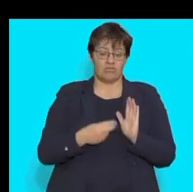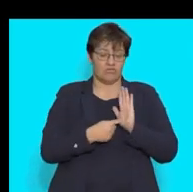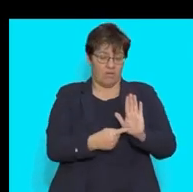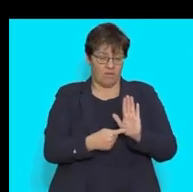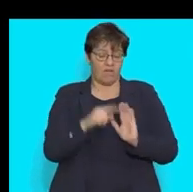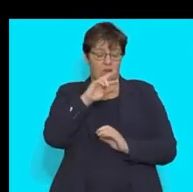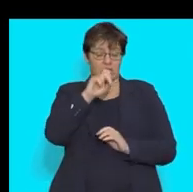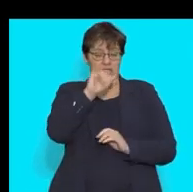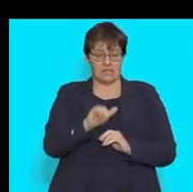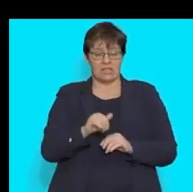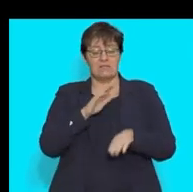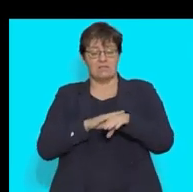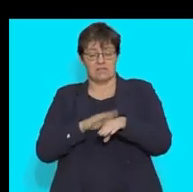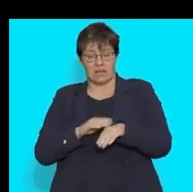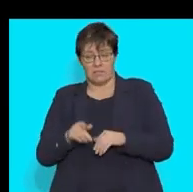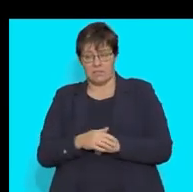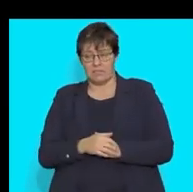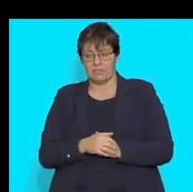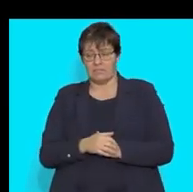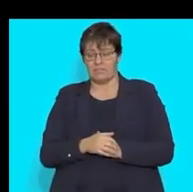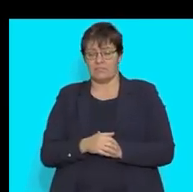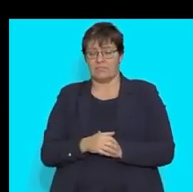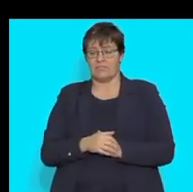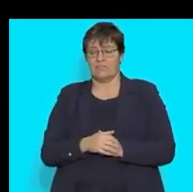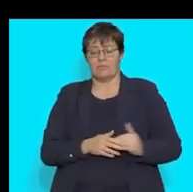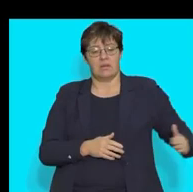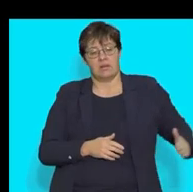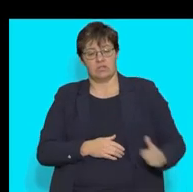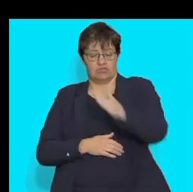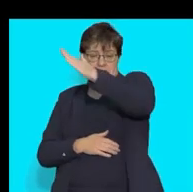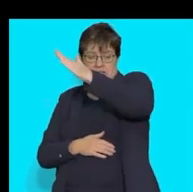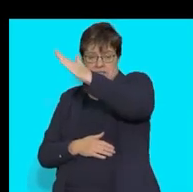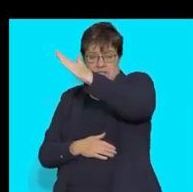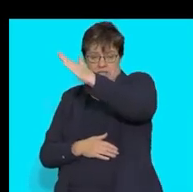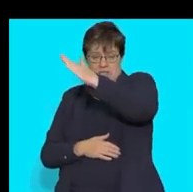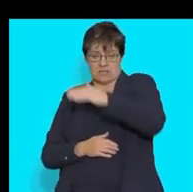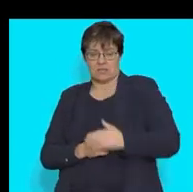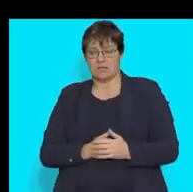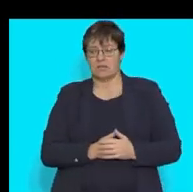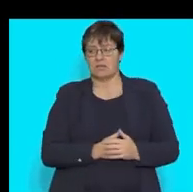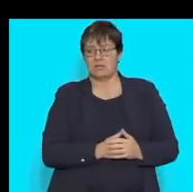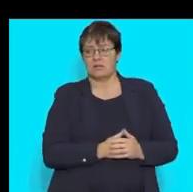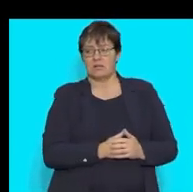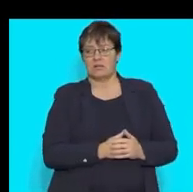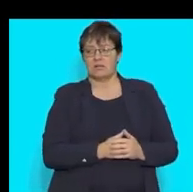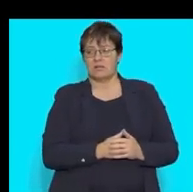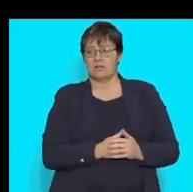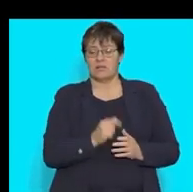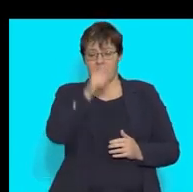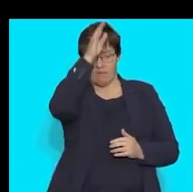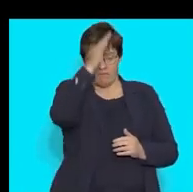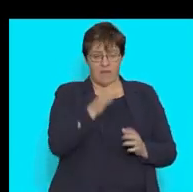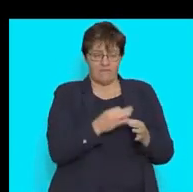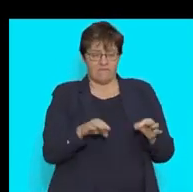for velocity versus time over here would simply be a straight line like that. And if we were given a